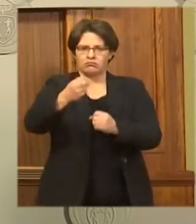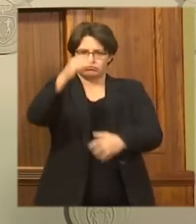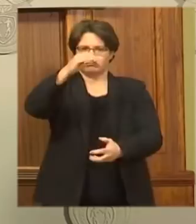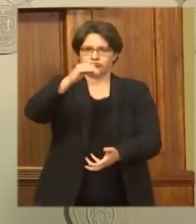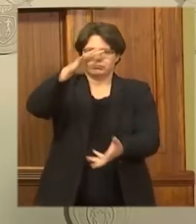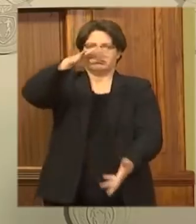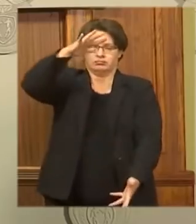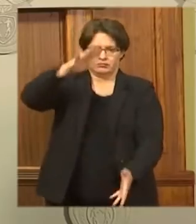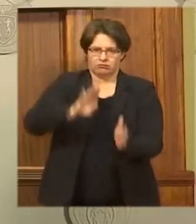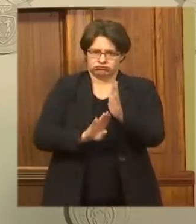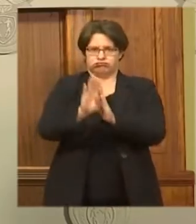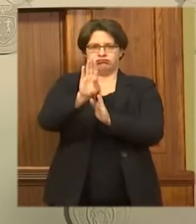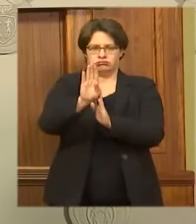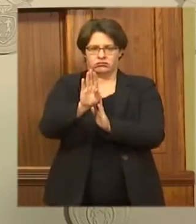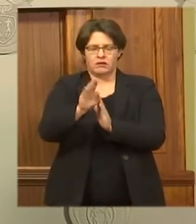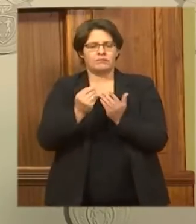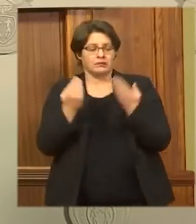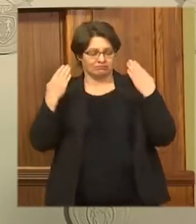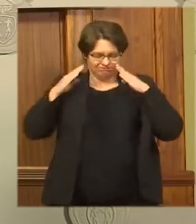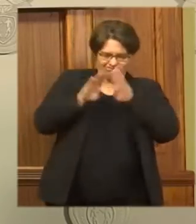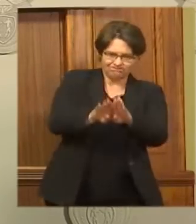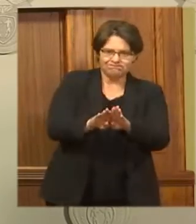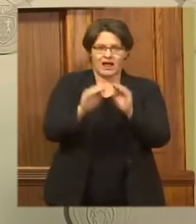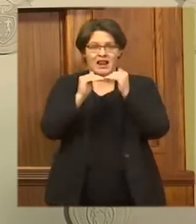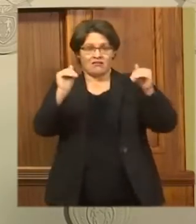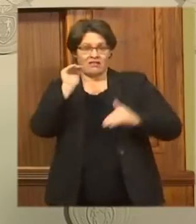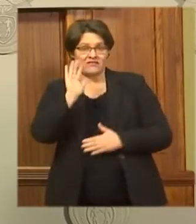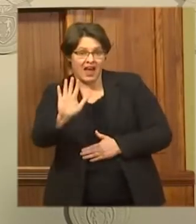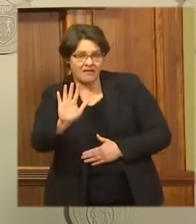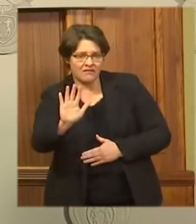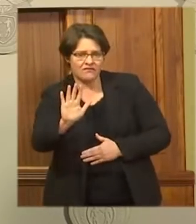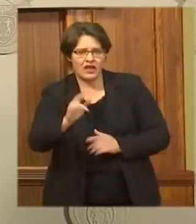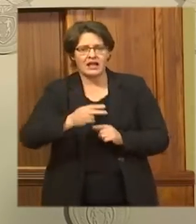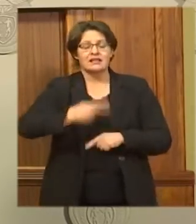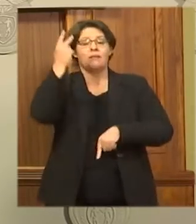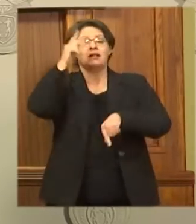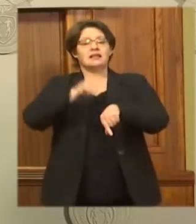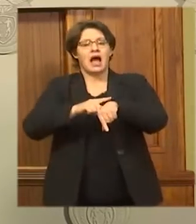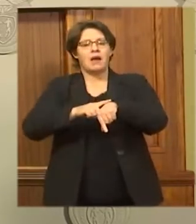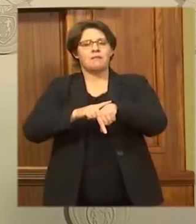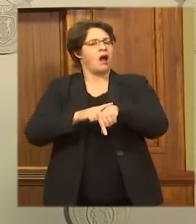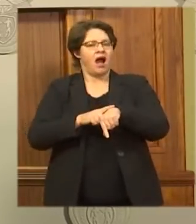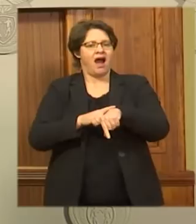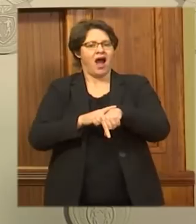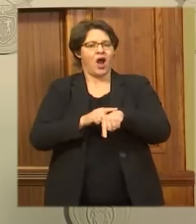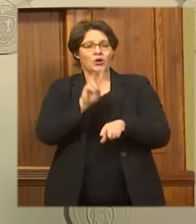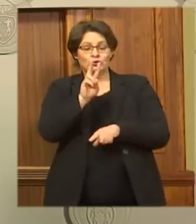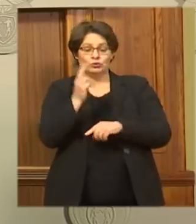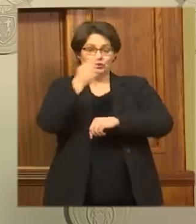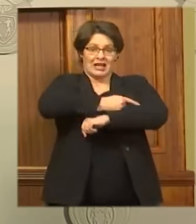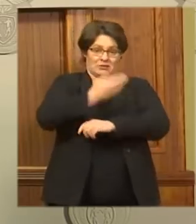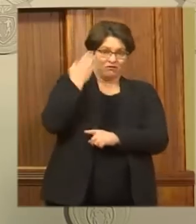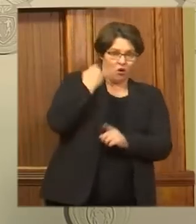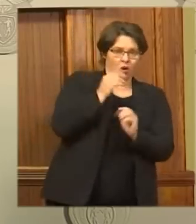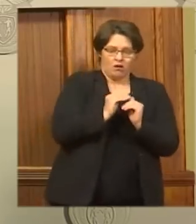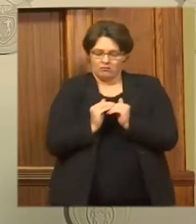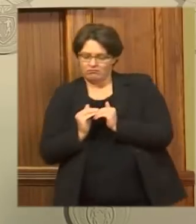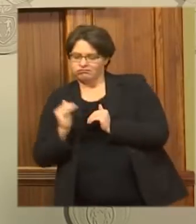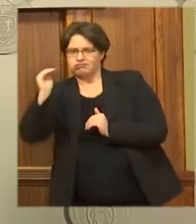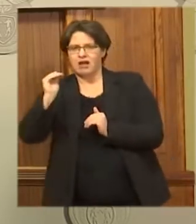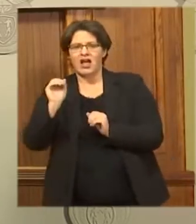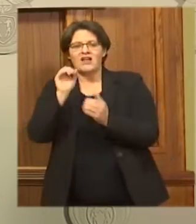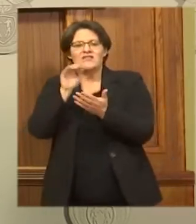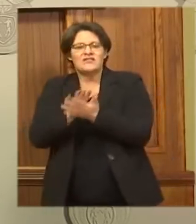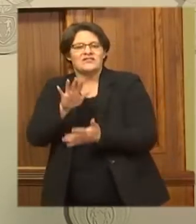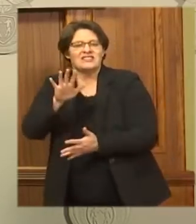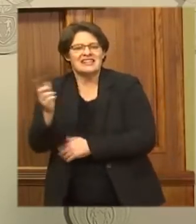During level 5 of the lockdown, this doubling time increased to 15 days,